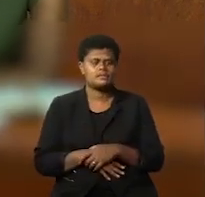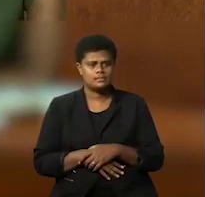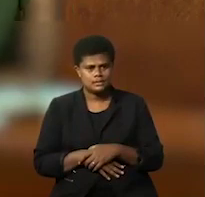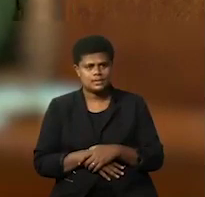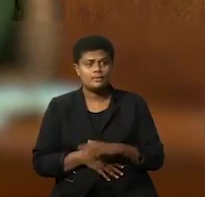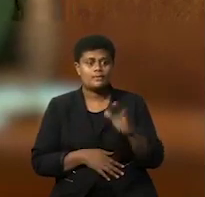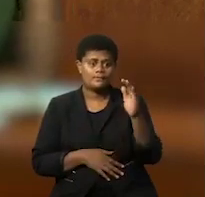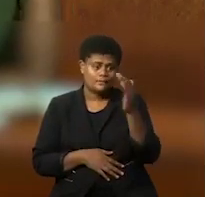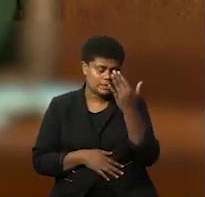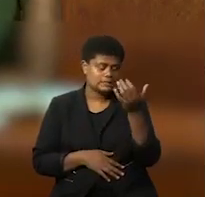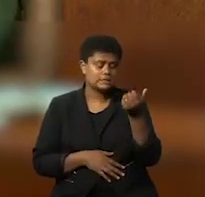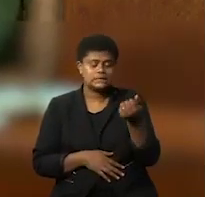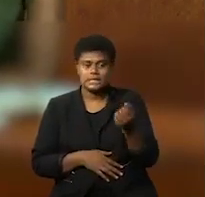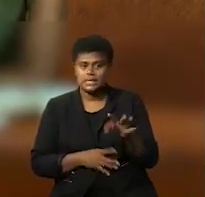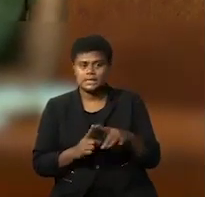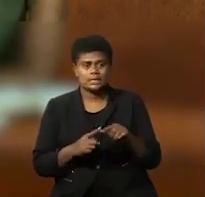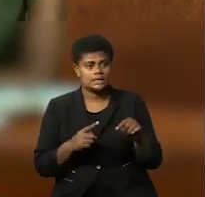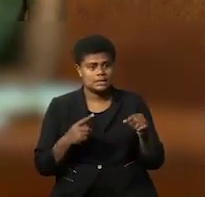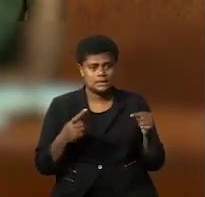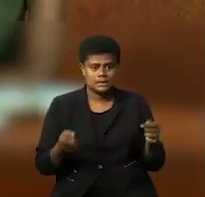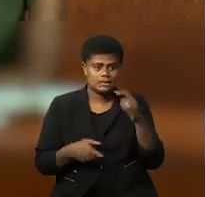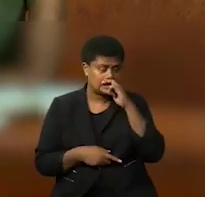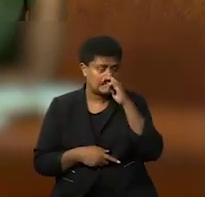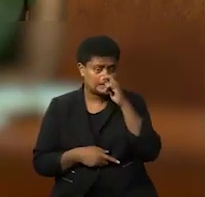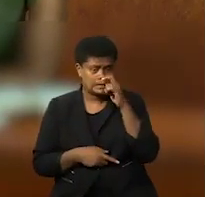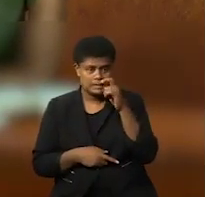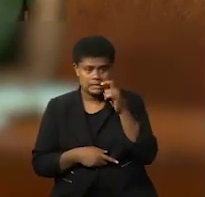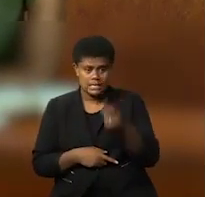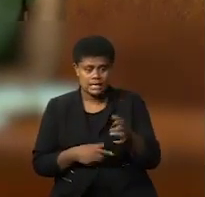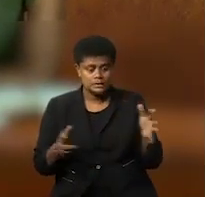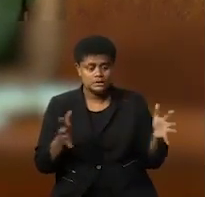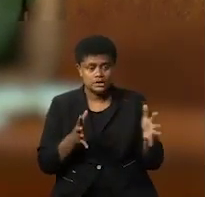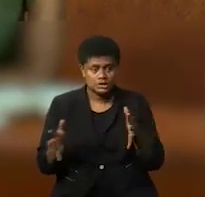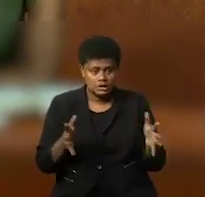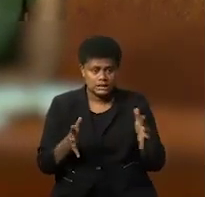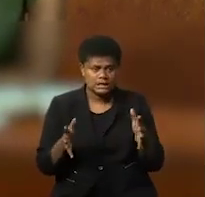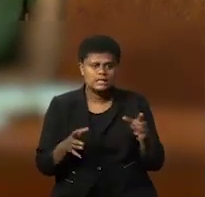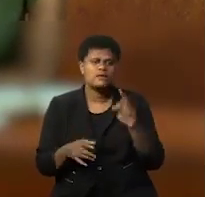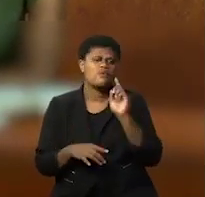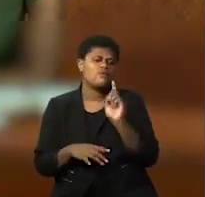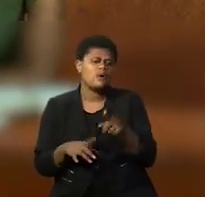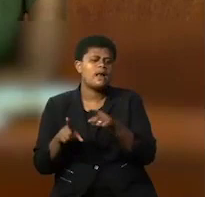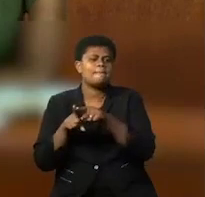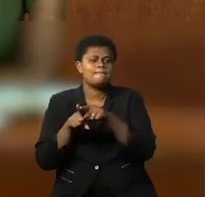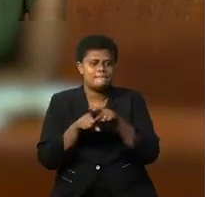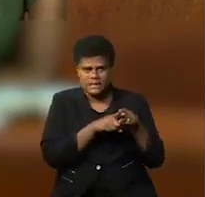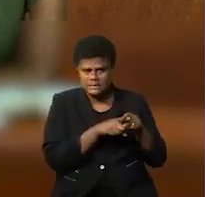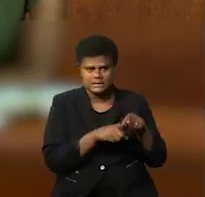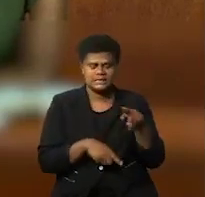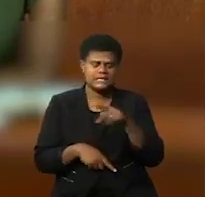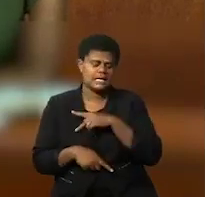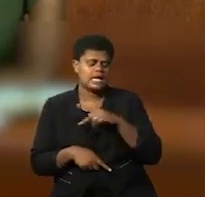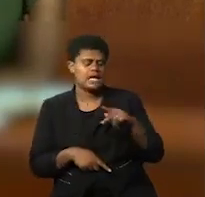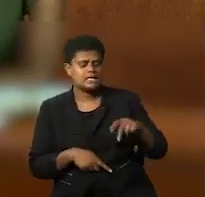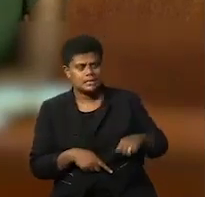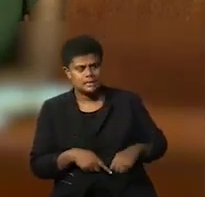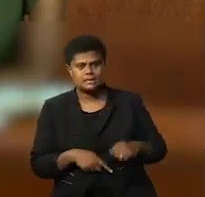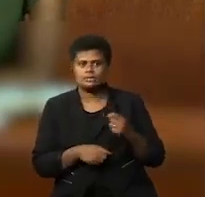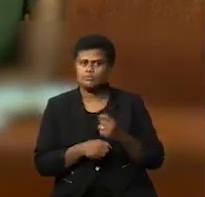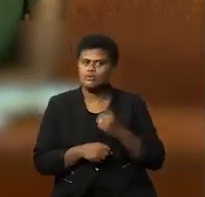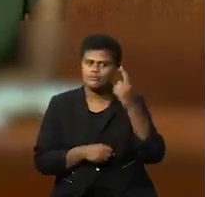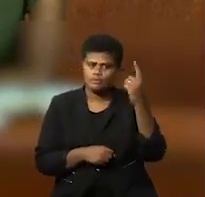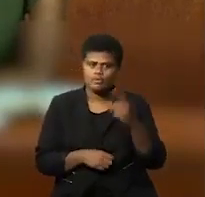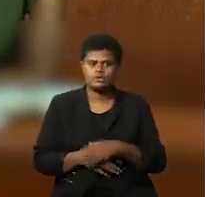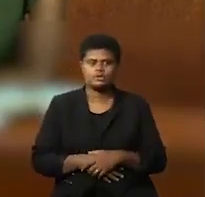if there's anything that cannot be shaken, is the what? It's the kingdom of God. Every other kingdom, according